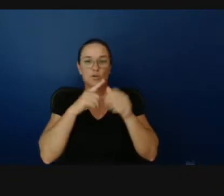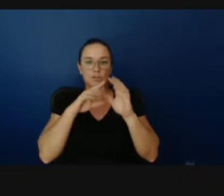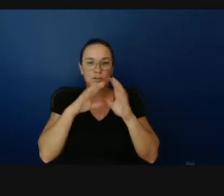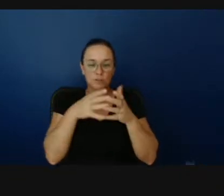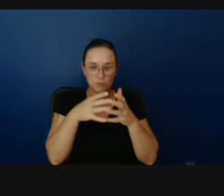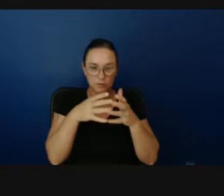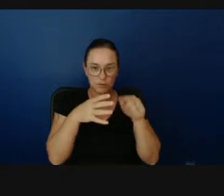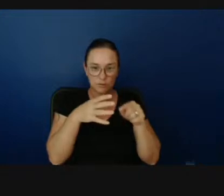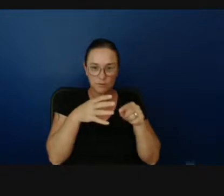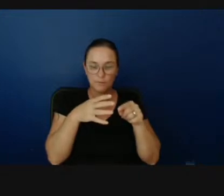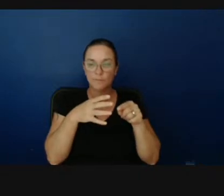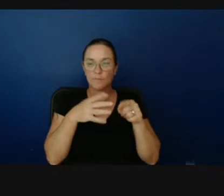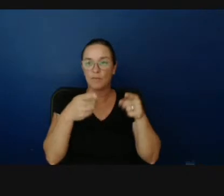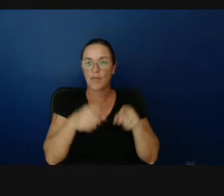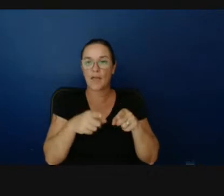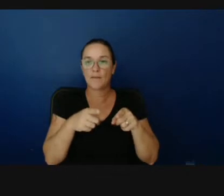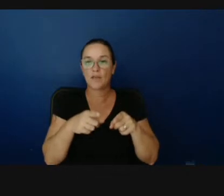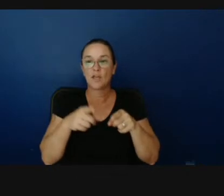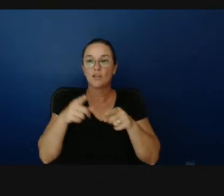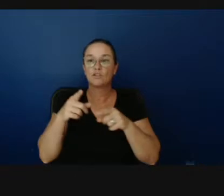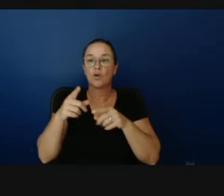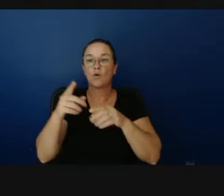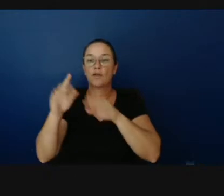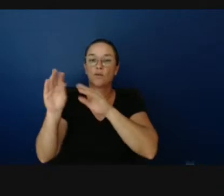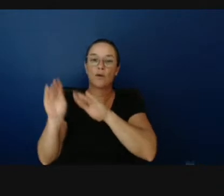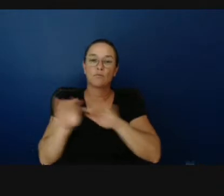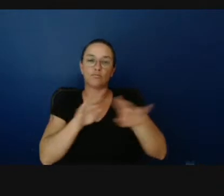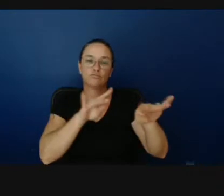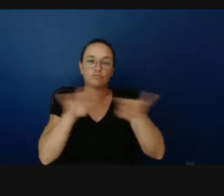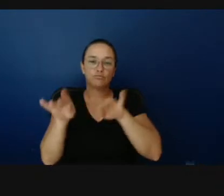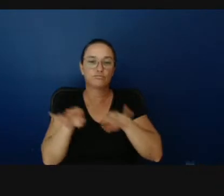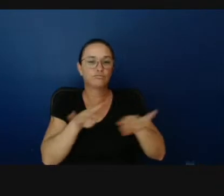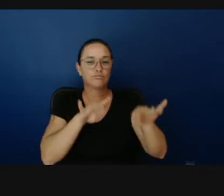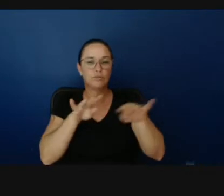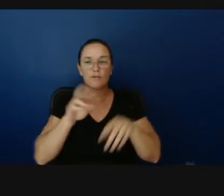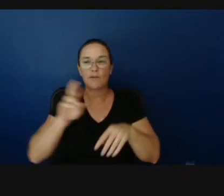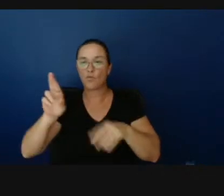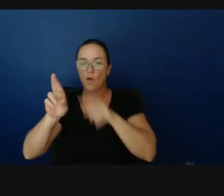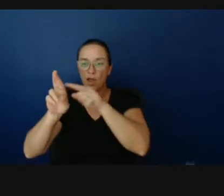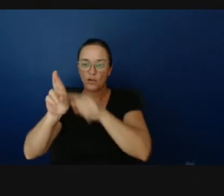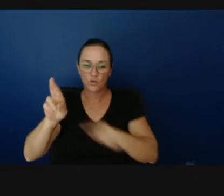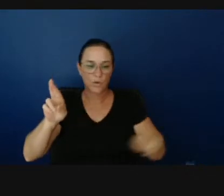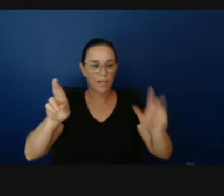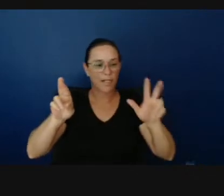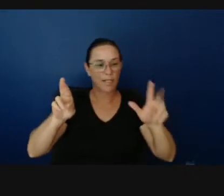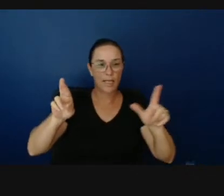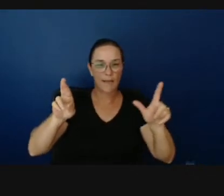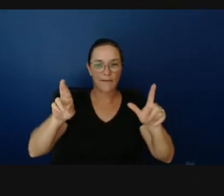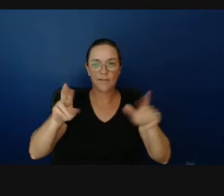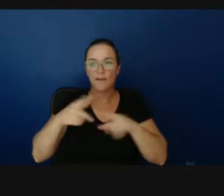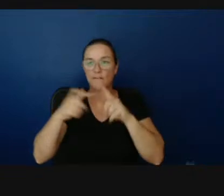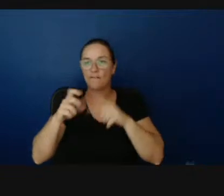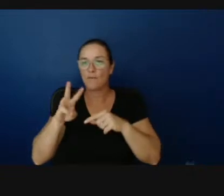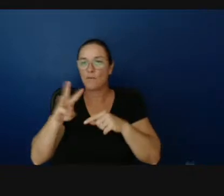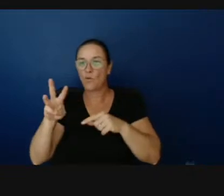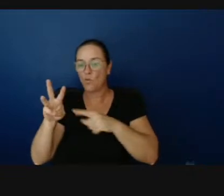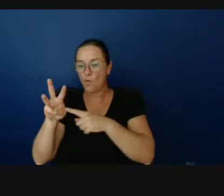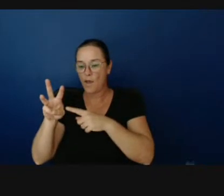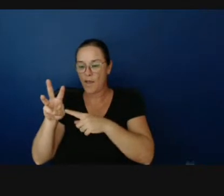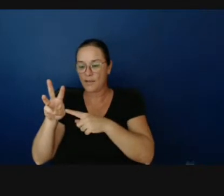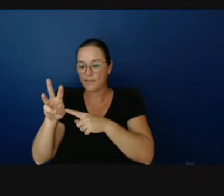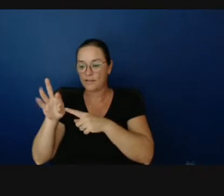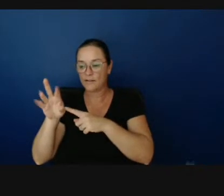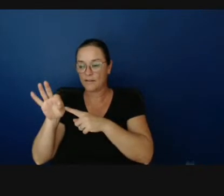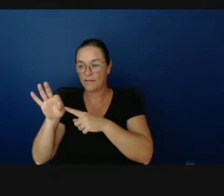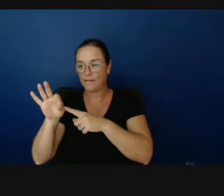right here, lava flows are moving from the right to the left in this video, which is they're moving from that west vent area to the east across the caldera